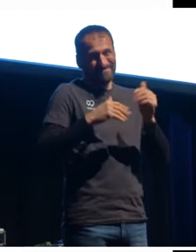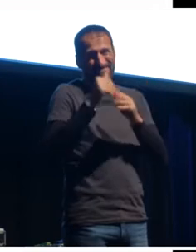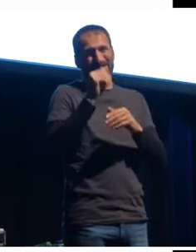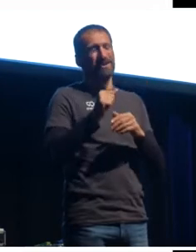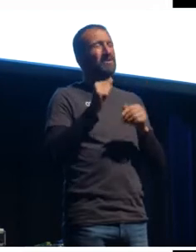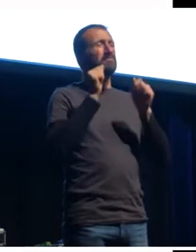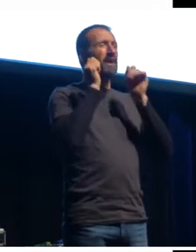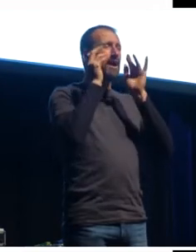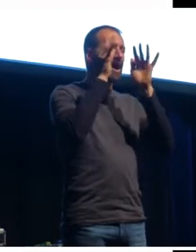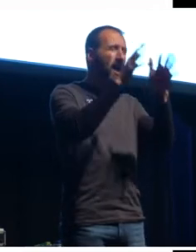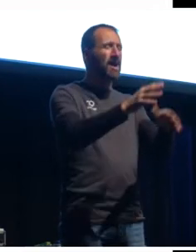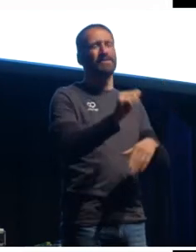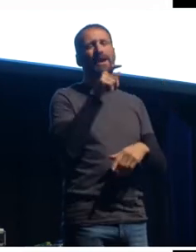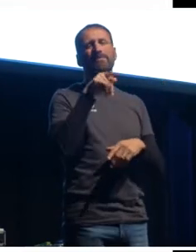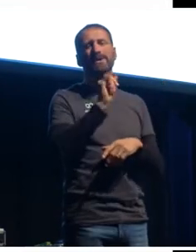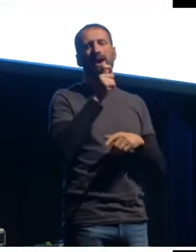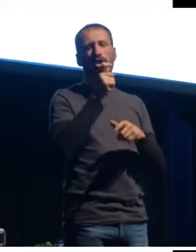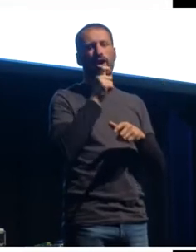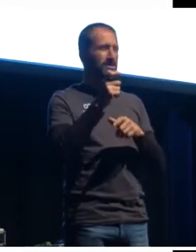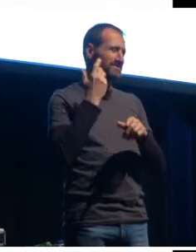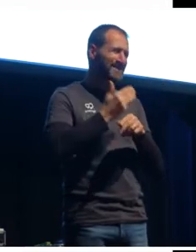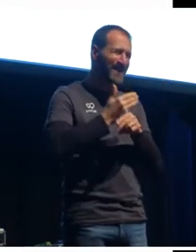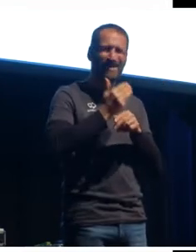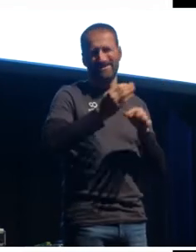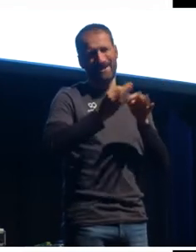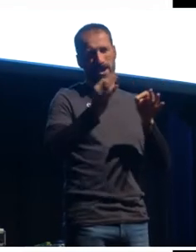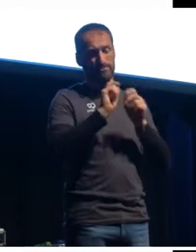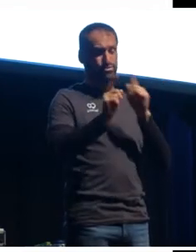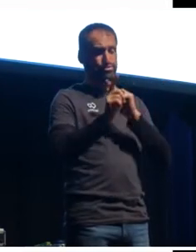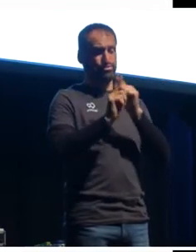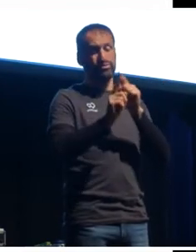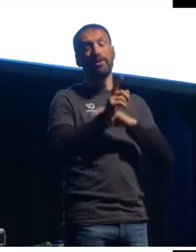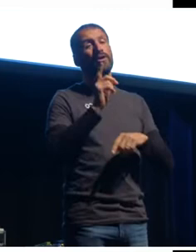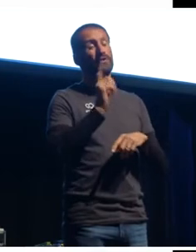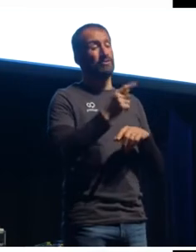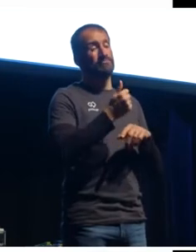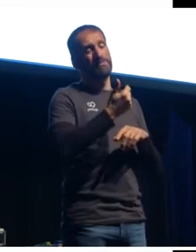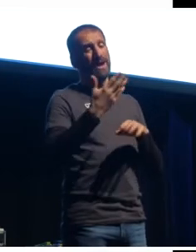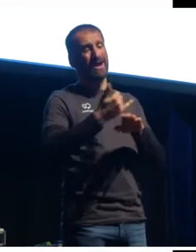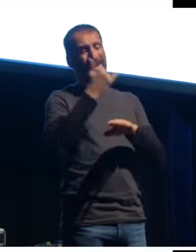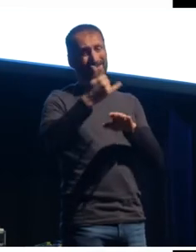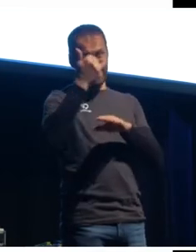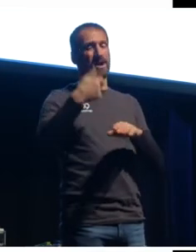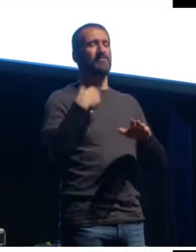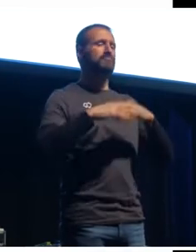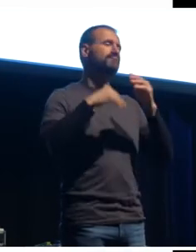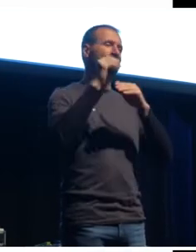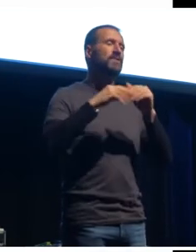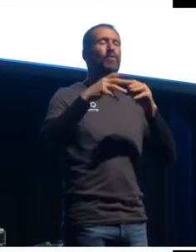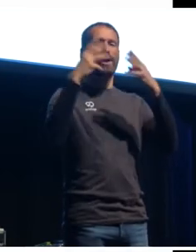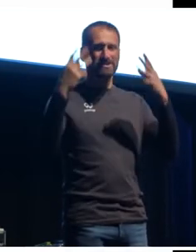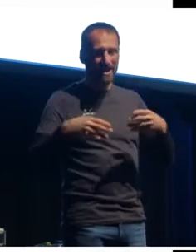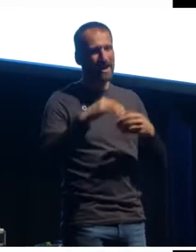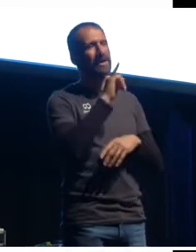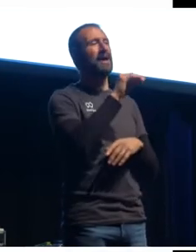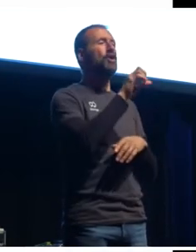API calls every day. And over the course of the first few years, we built a website, we built an iOS app, and